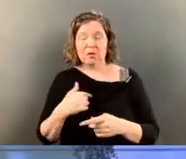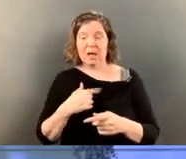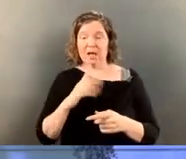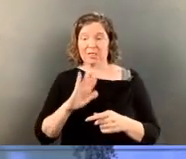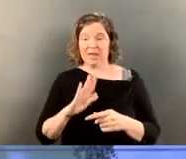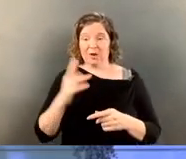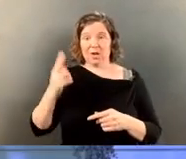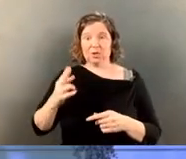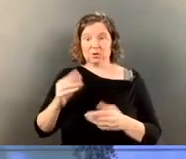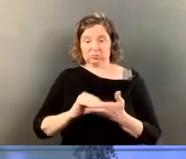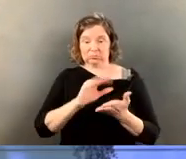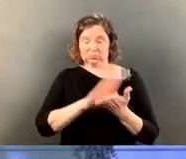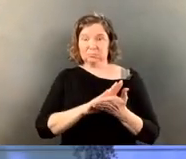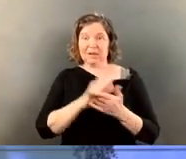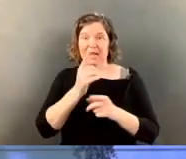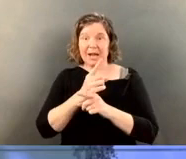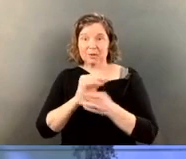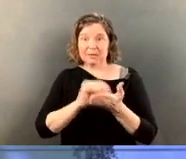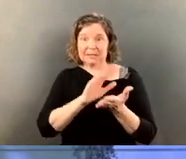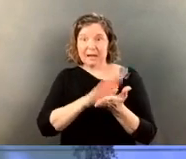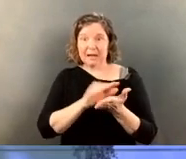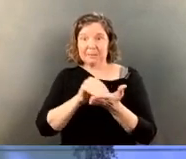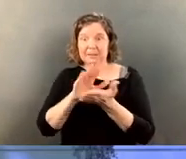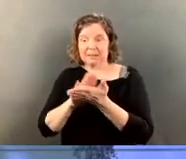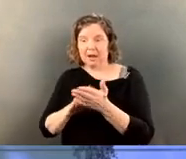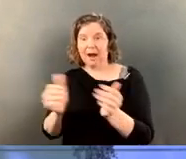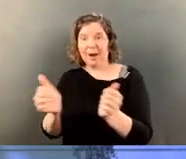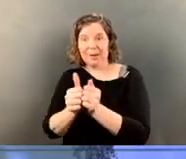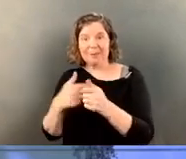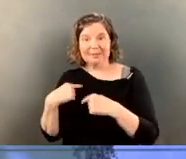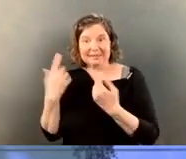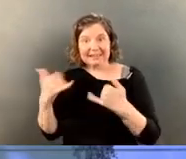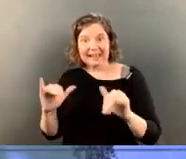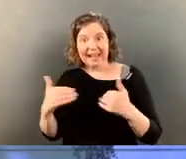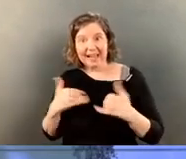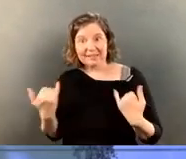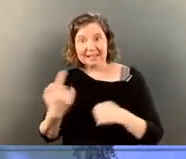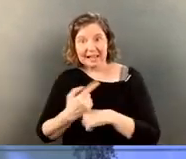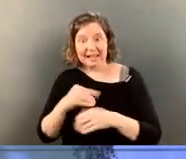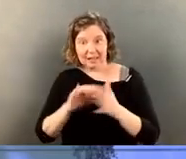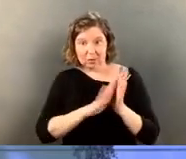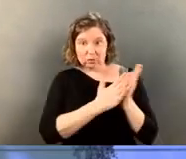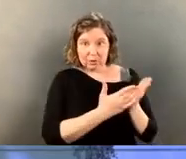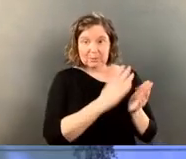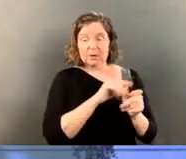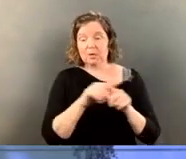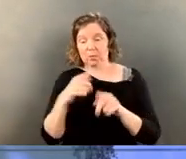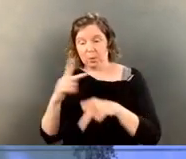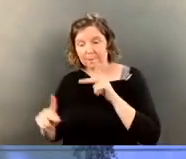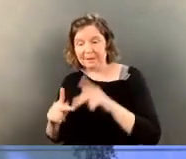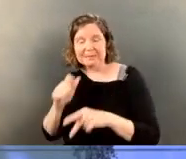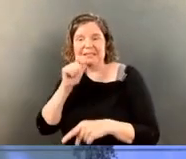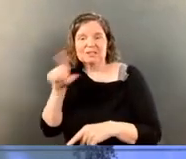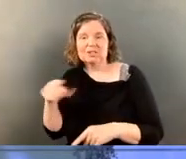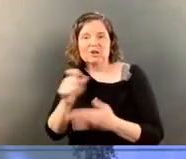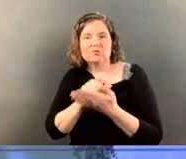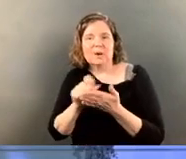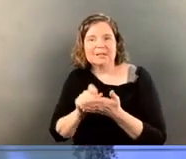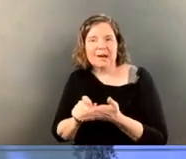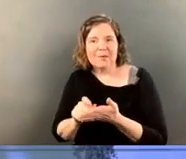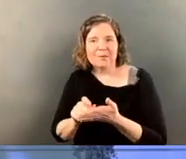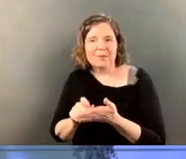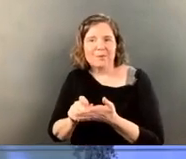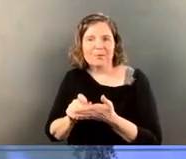their historically accurate documents are with us today in the scripture. And those people didn't just write it